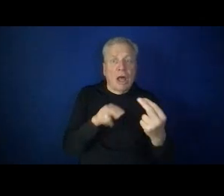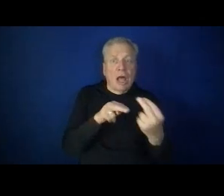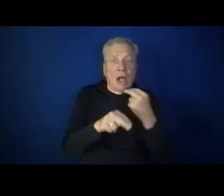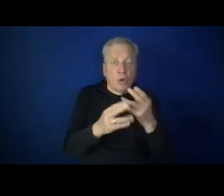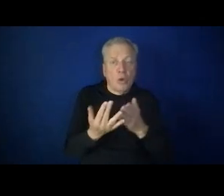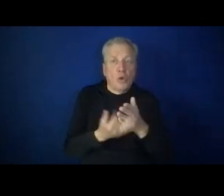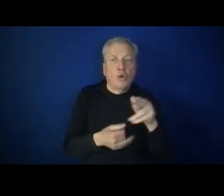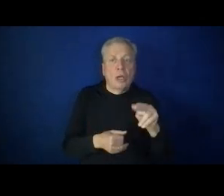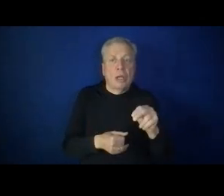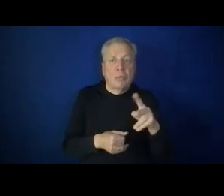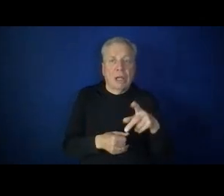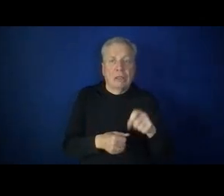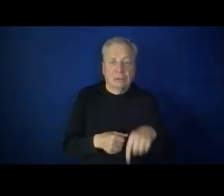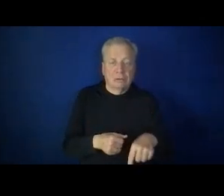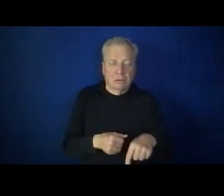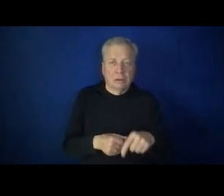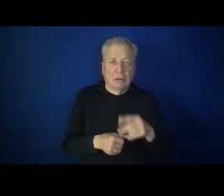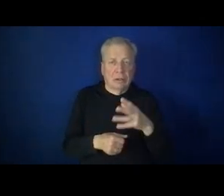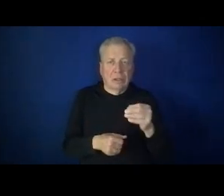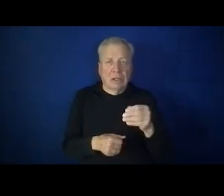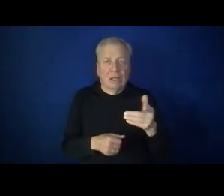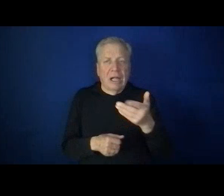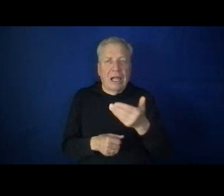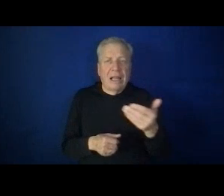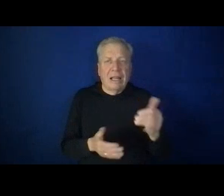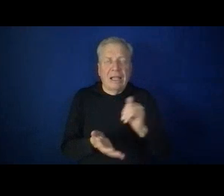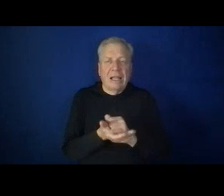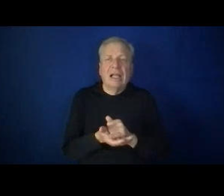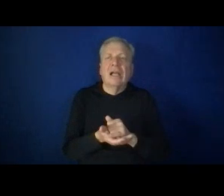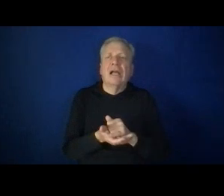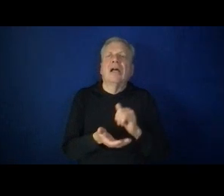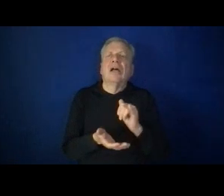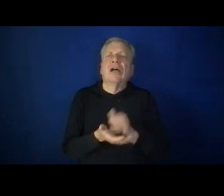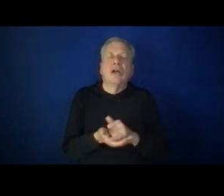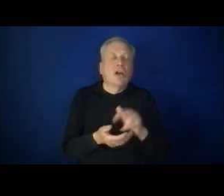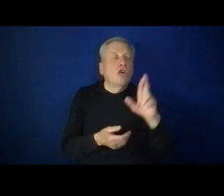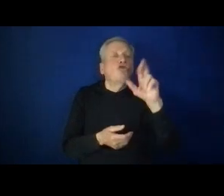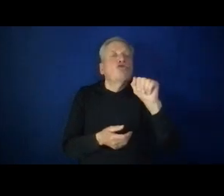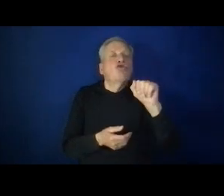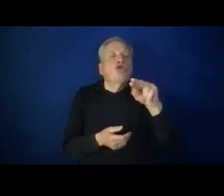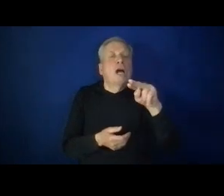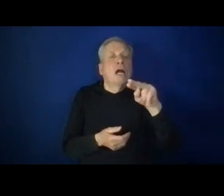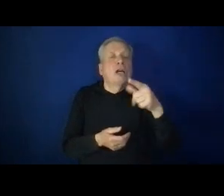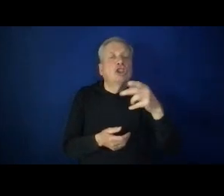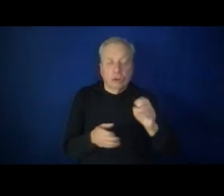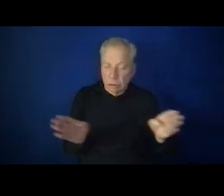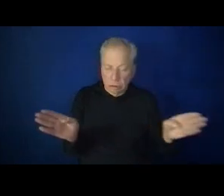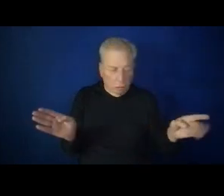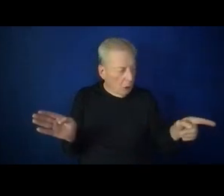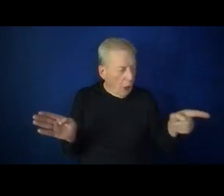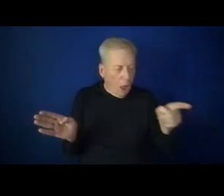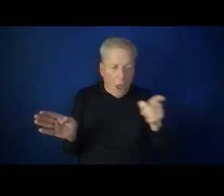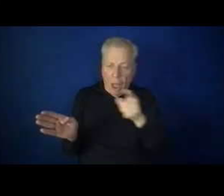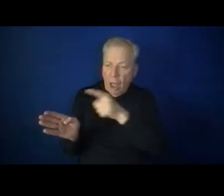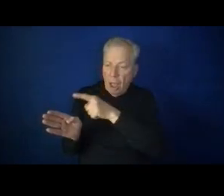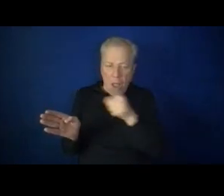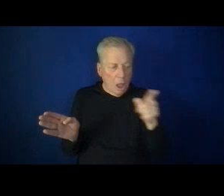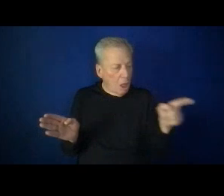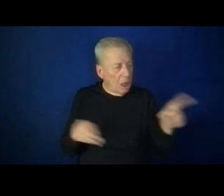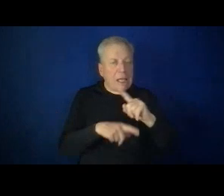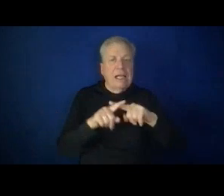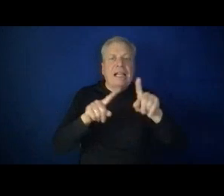national park. I highlight those things in that range of types of crimes and help you